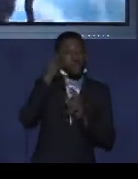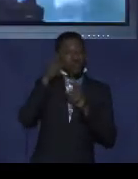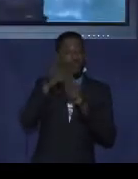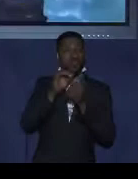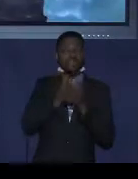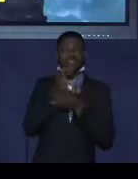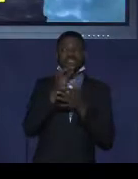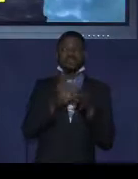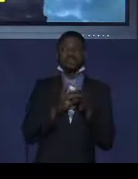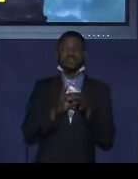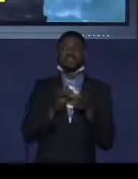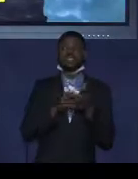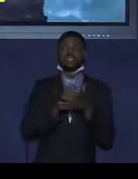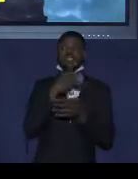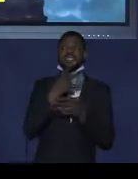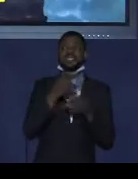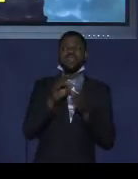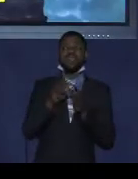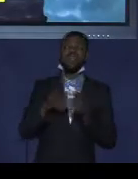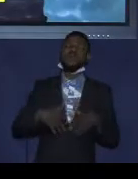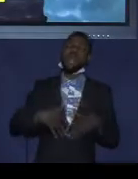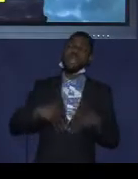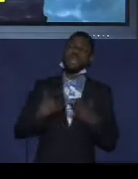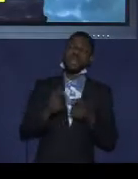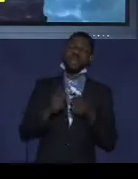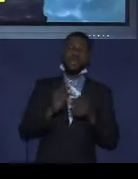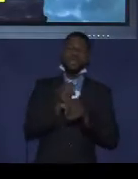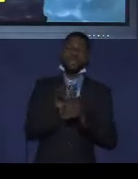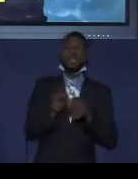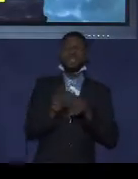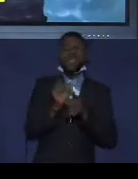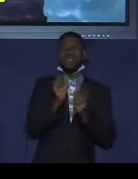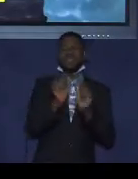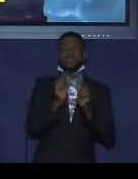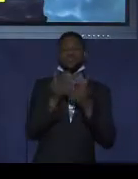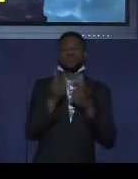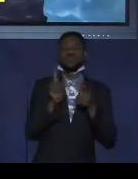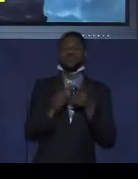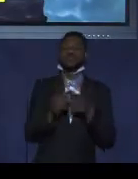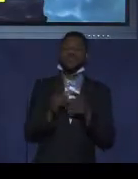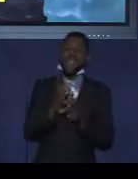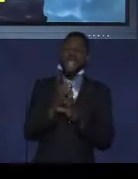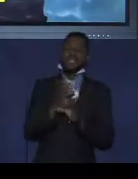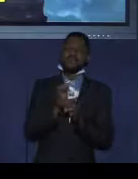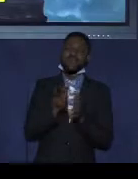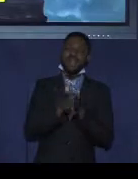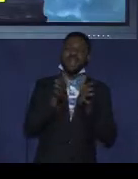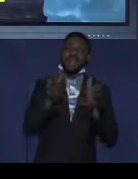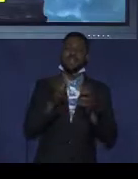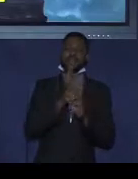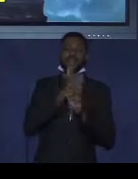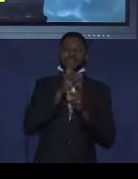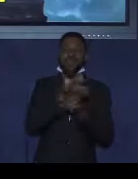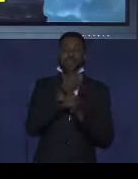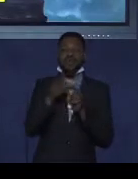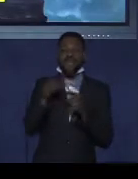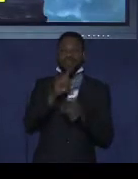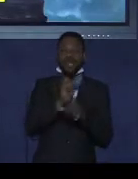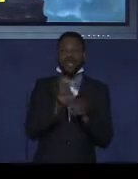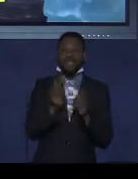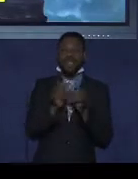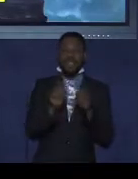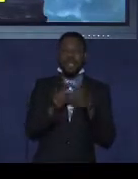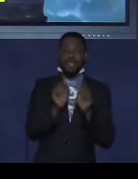that's cooperation. It is the willingness to work as a group to achieve collective results. When you work together as a